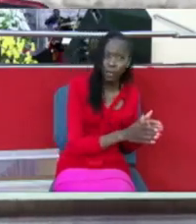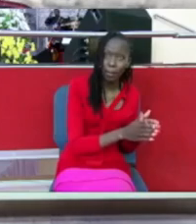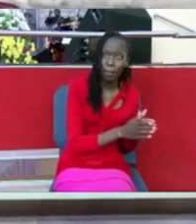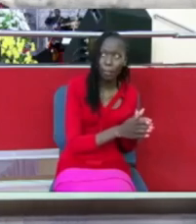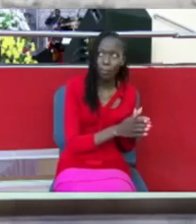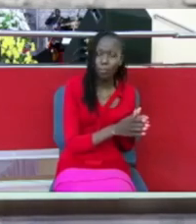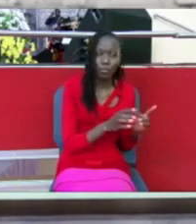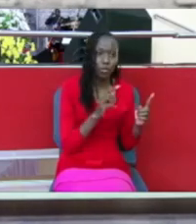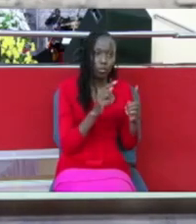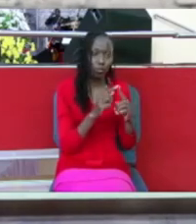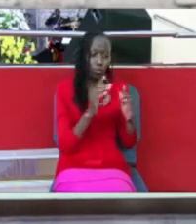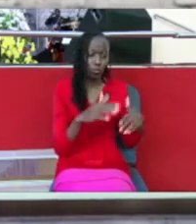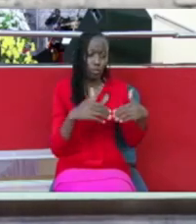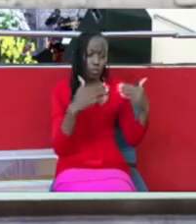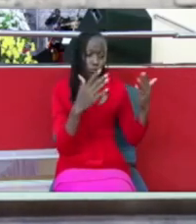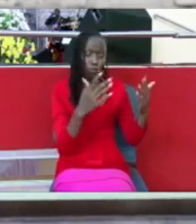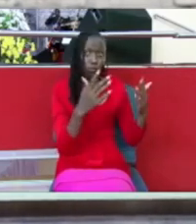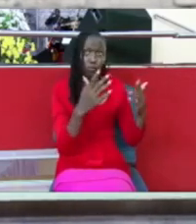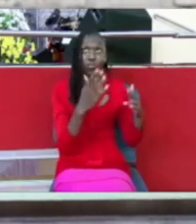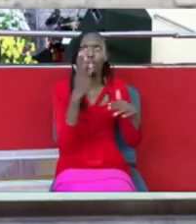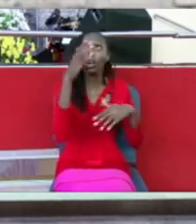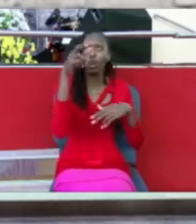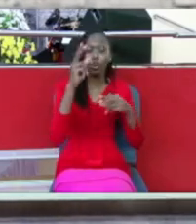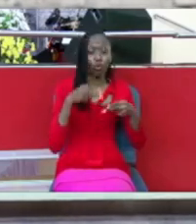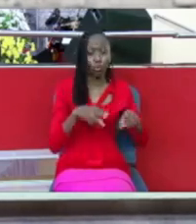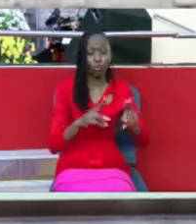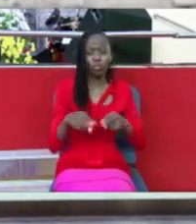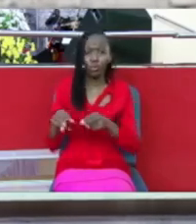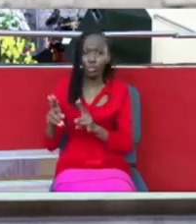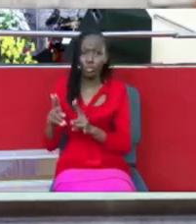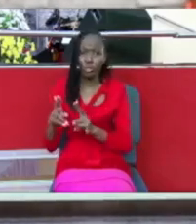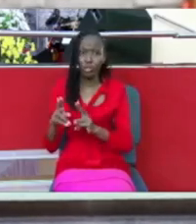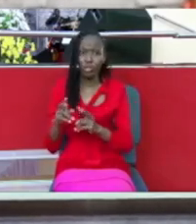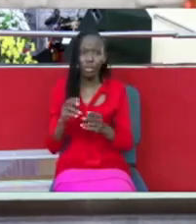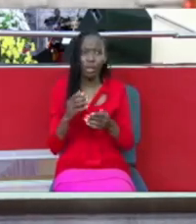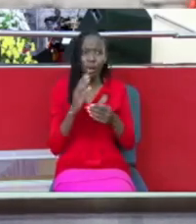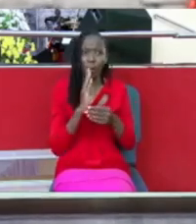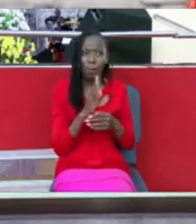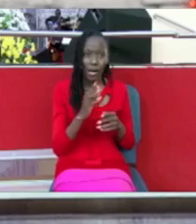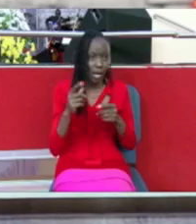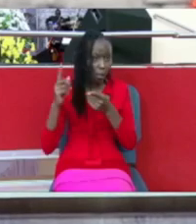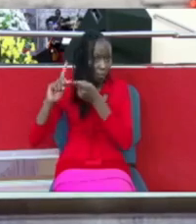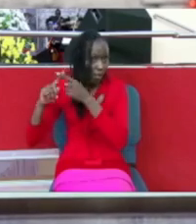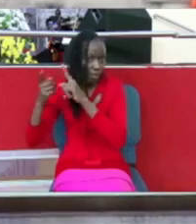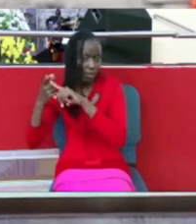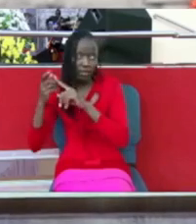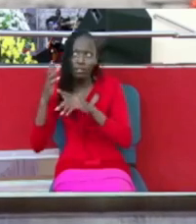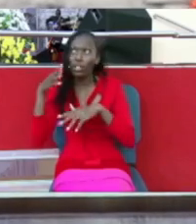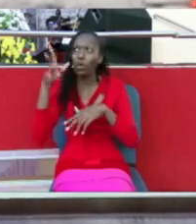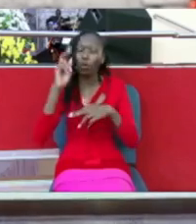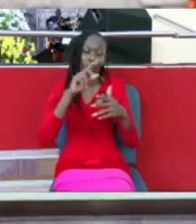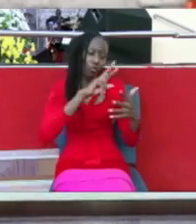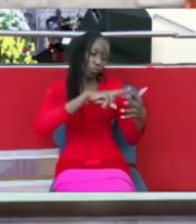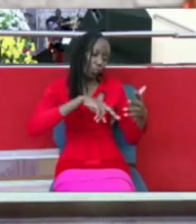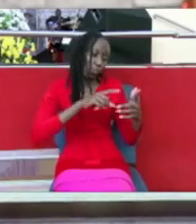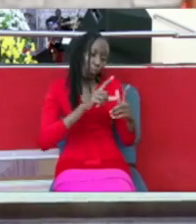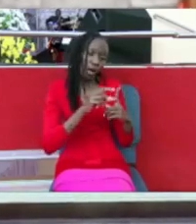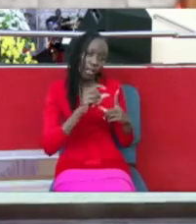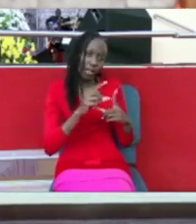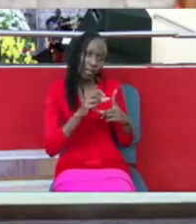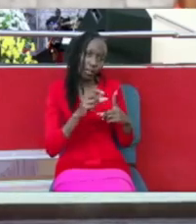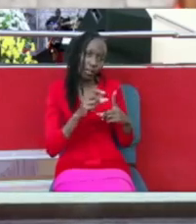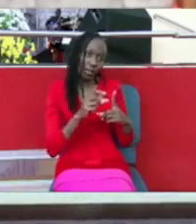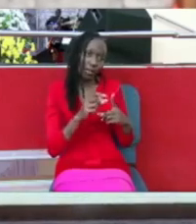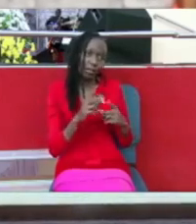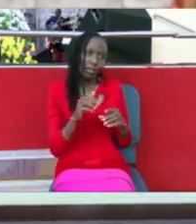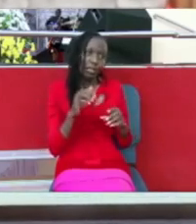To give God an opportunity. Kumpa Bwana nafasi. By meditating on his word. Kwa kuweza kutafakari neno lake. May prosperity and success